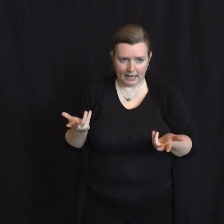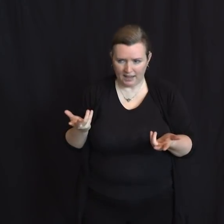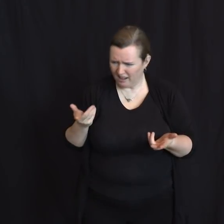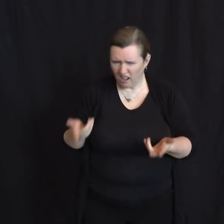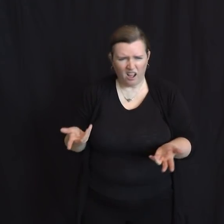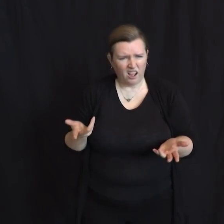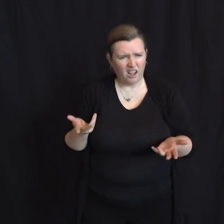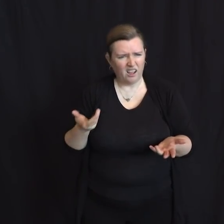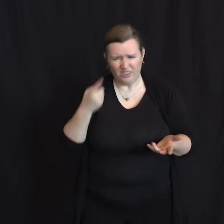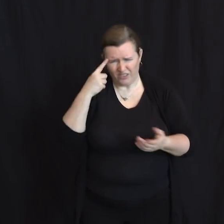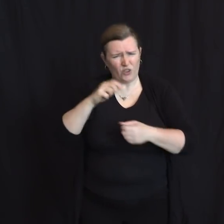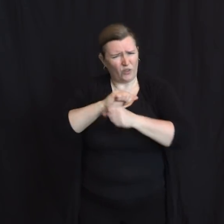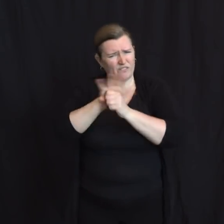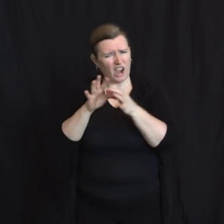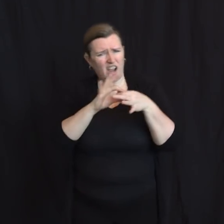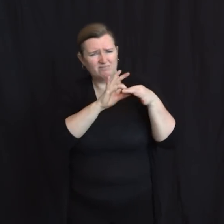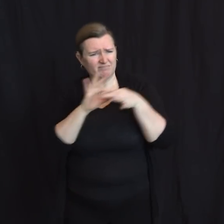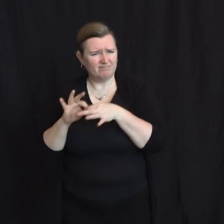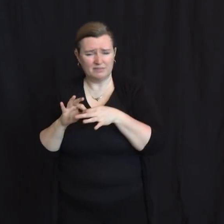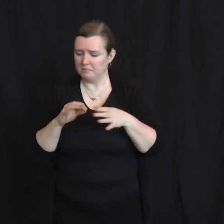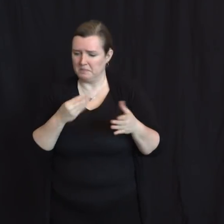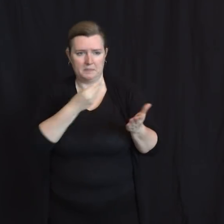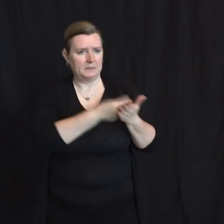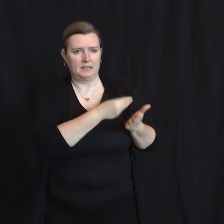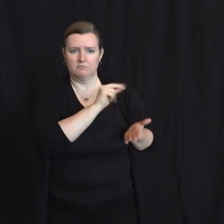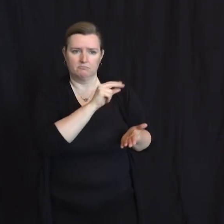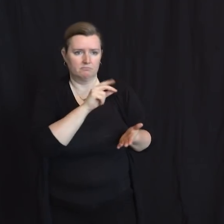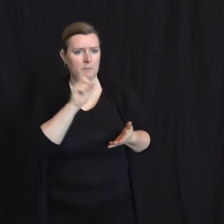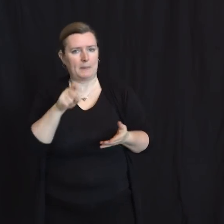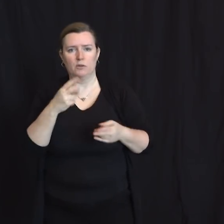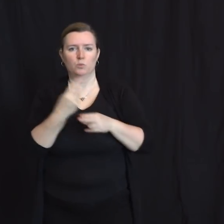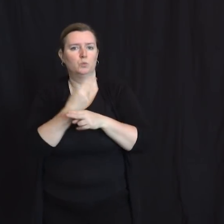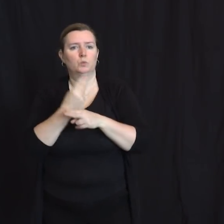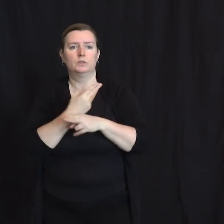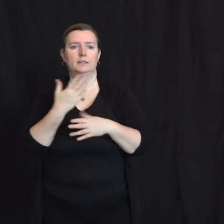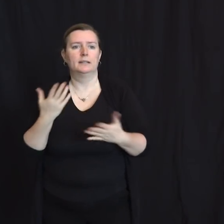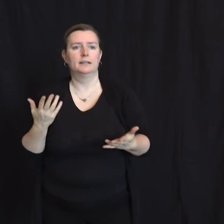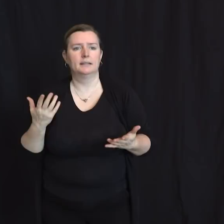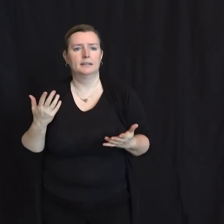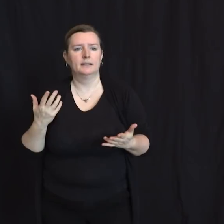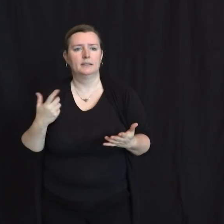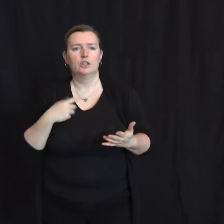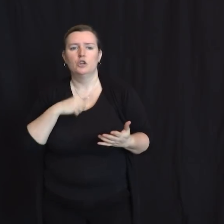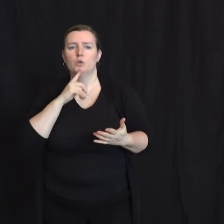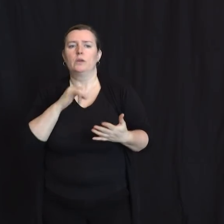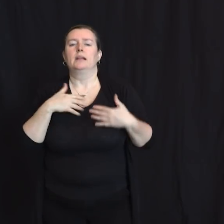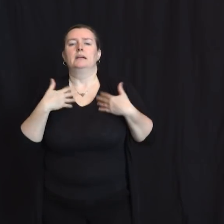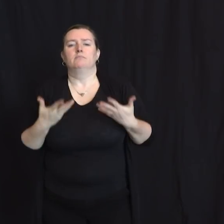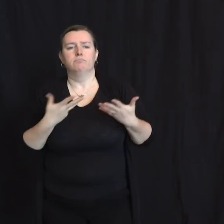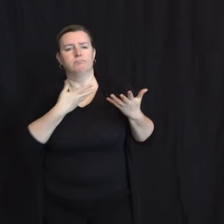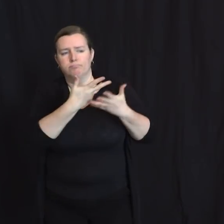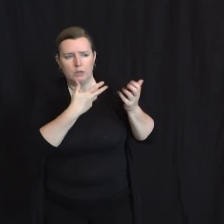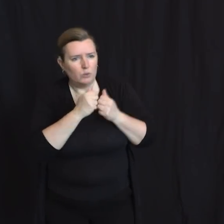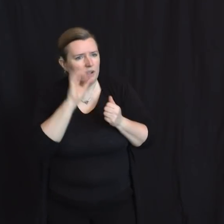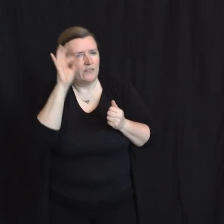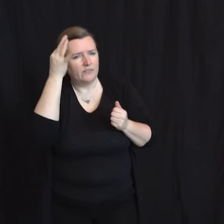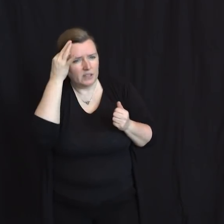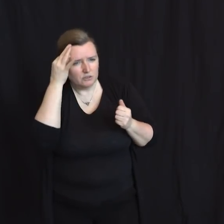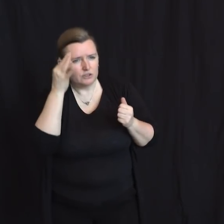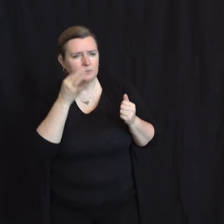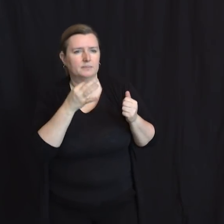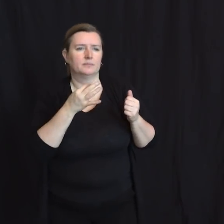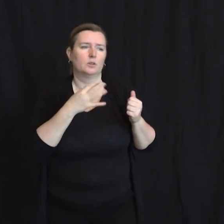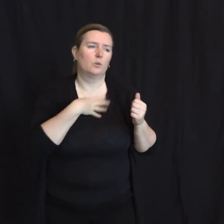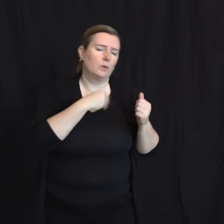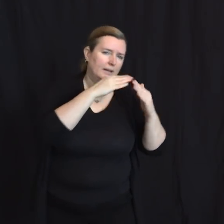is now of little to no use to us. So we've been actively working with the federal delegation through the night with the administration.